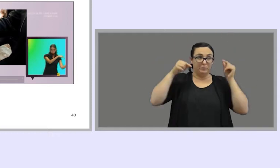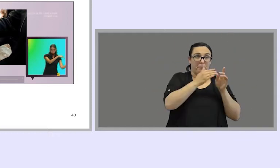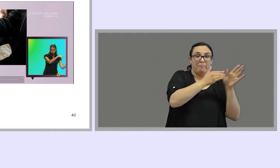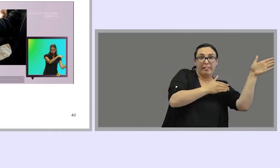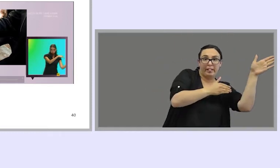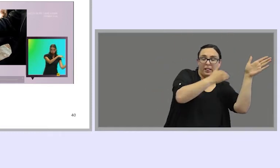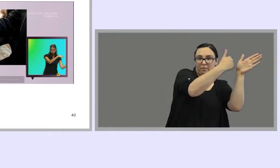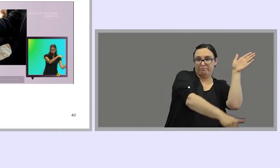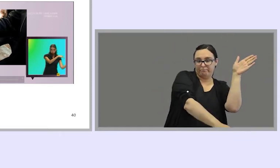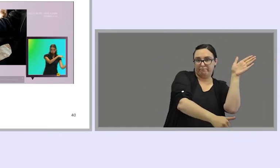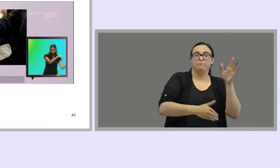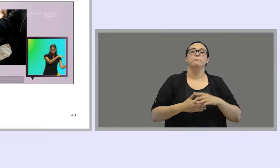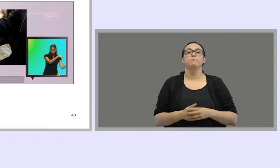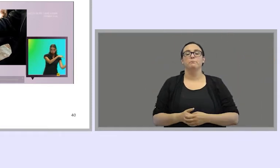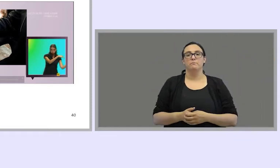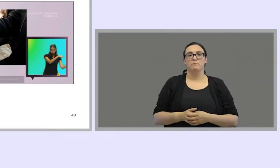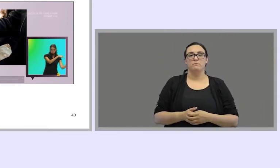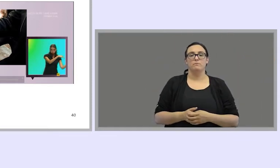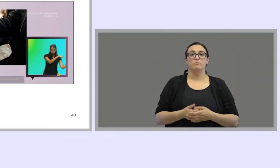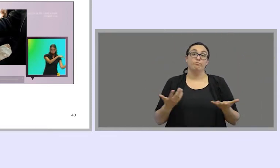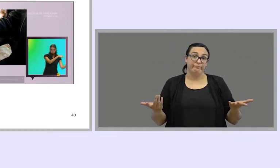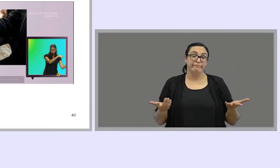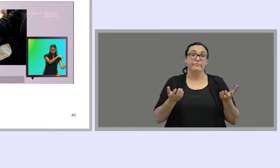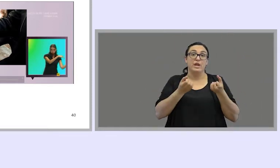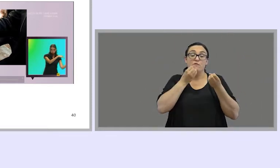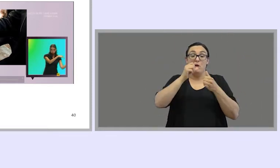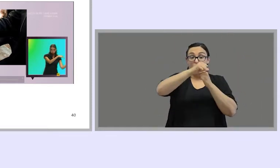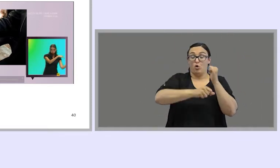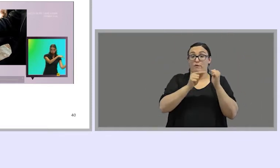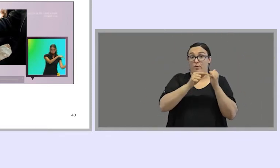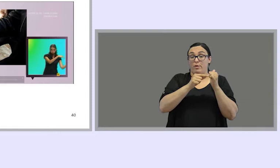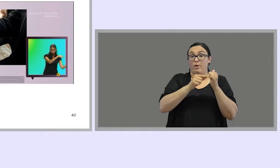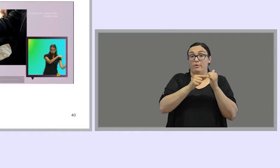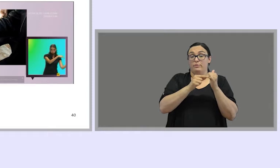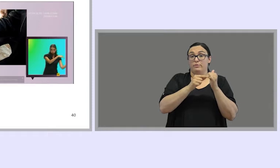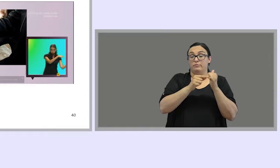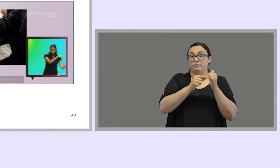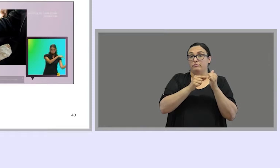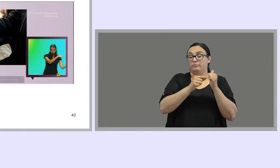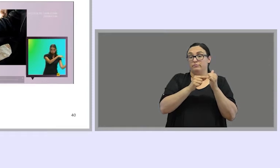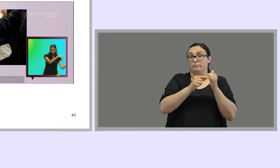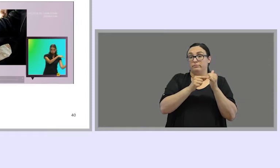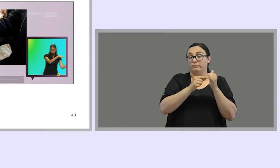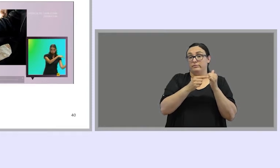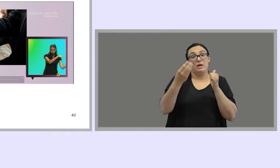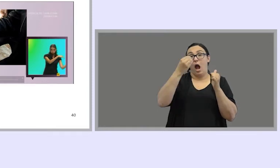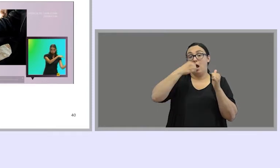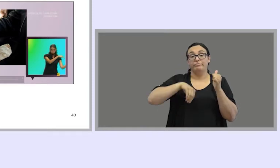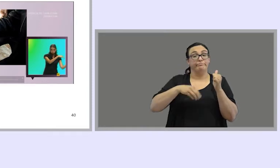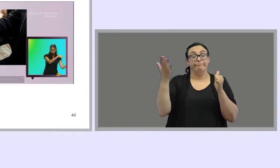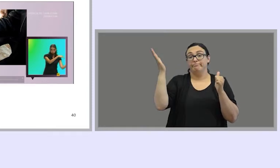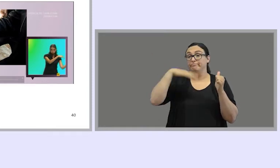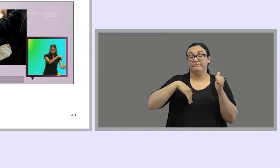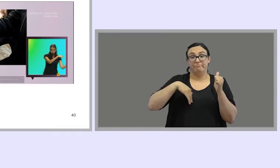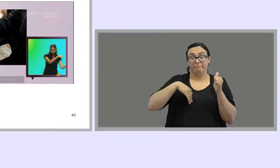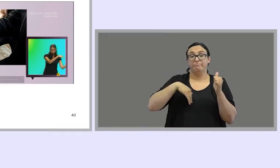out of the box so that the information that is shown through the hand shape